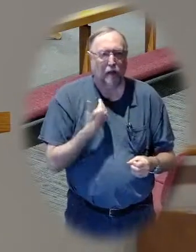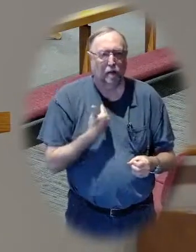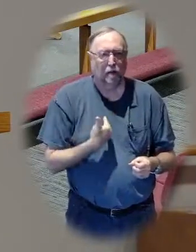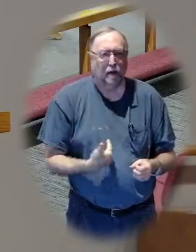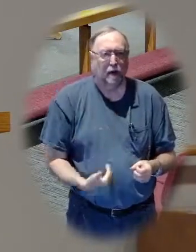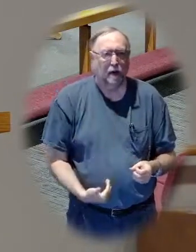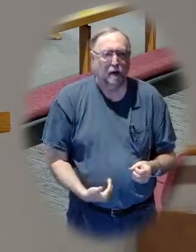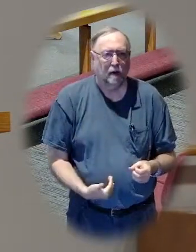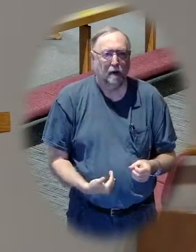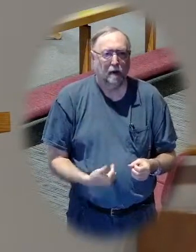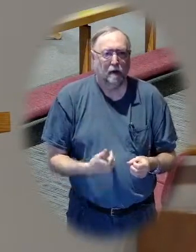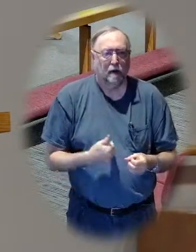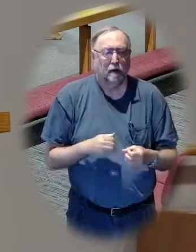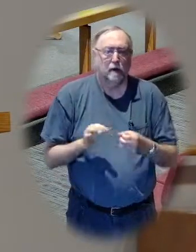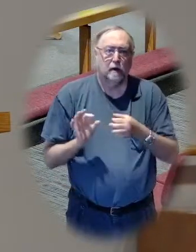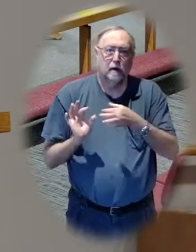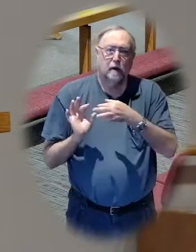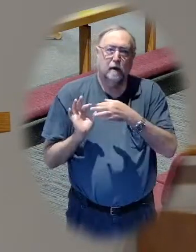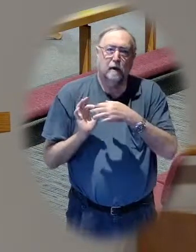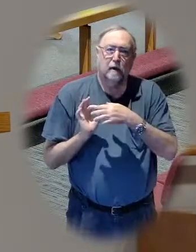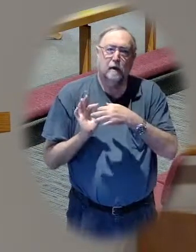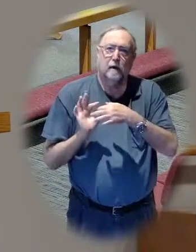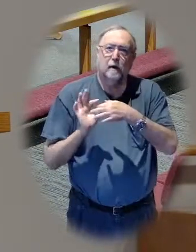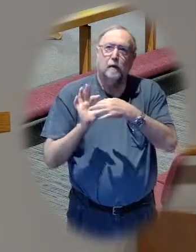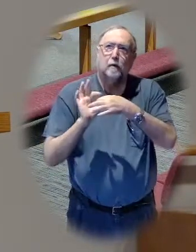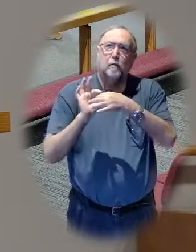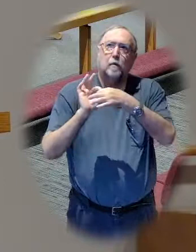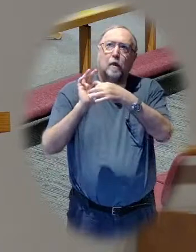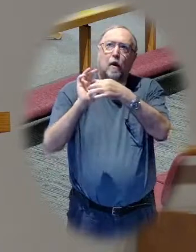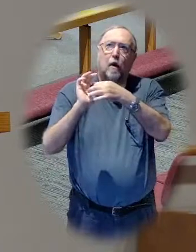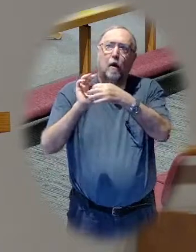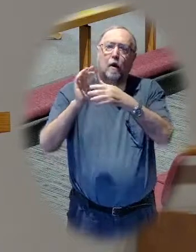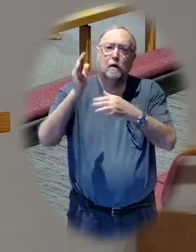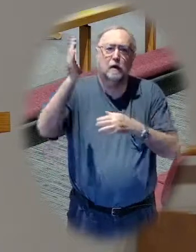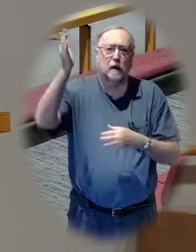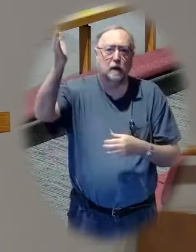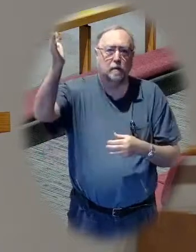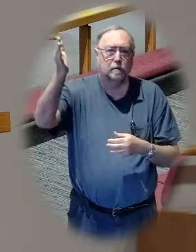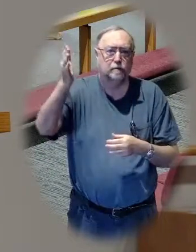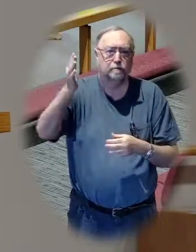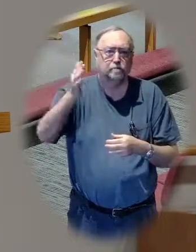that we are part of His people.